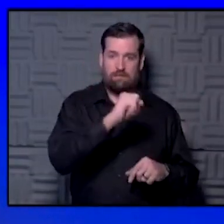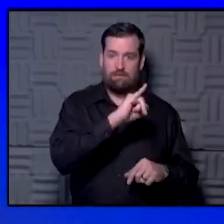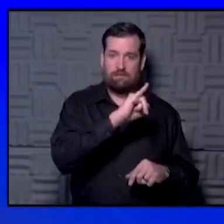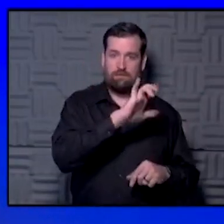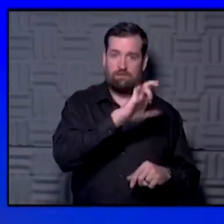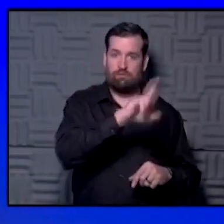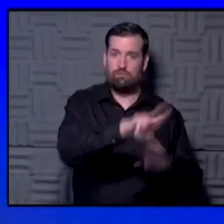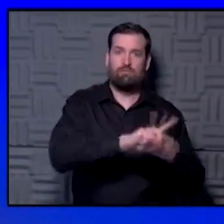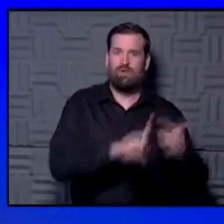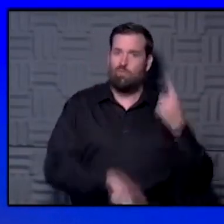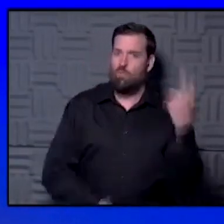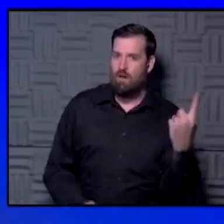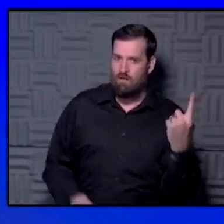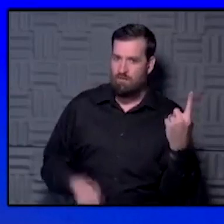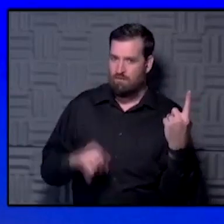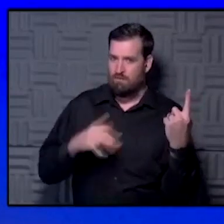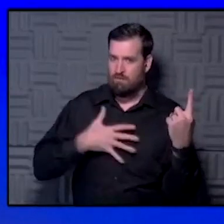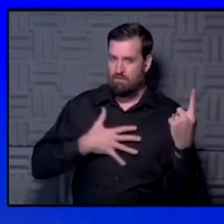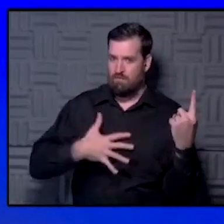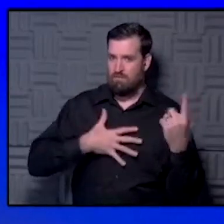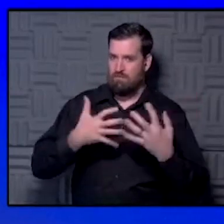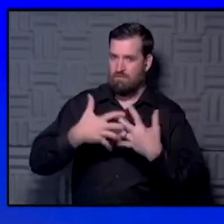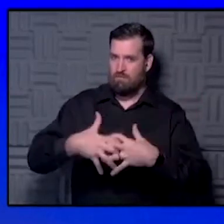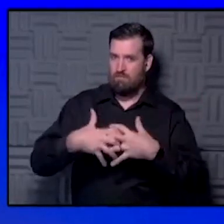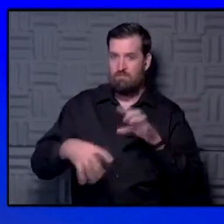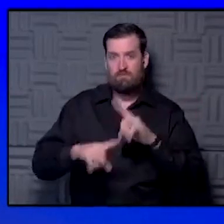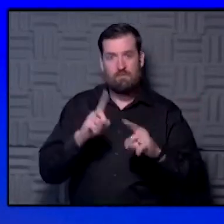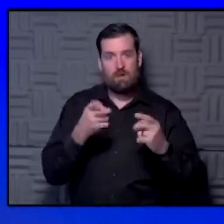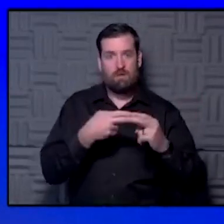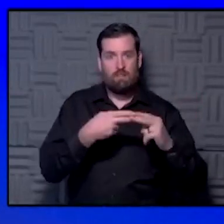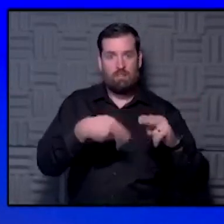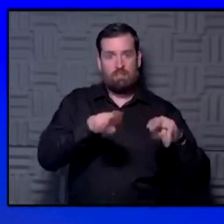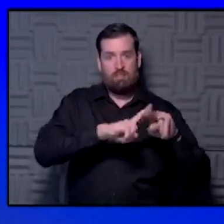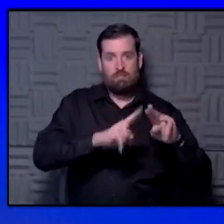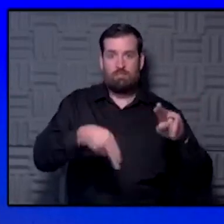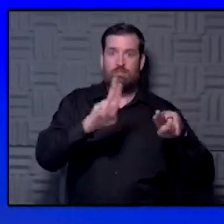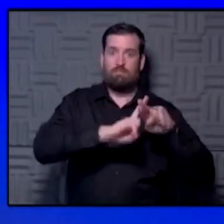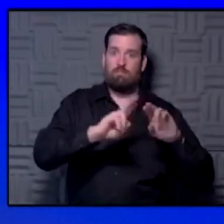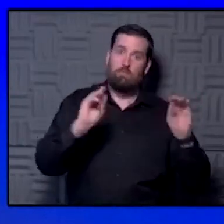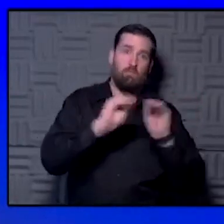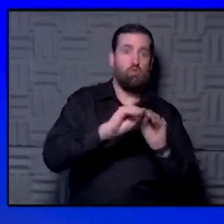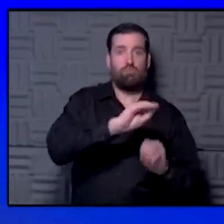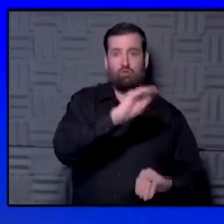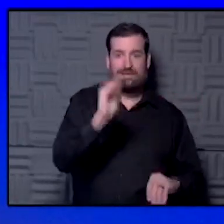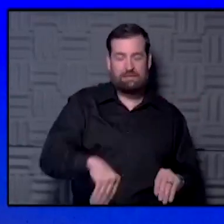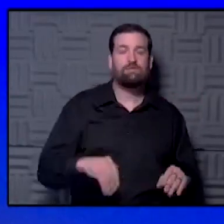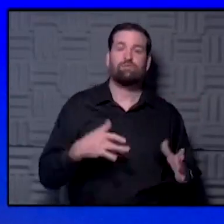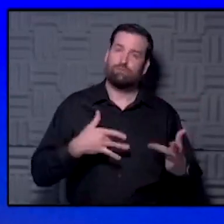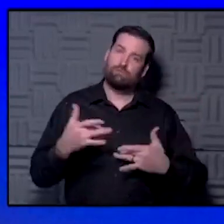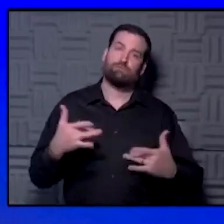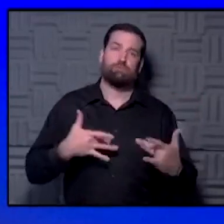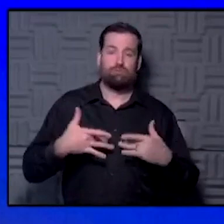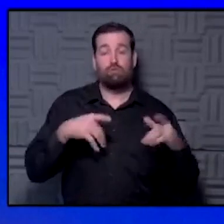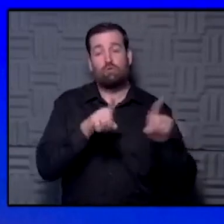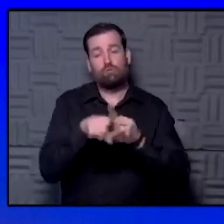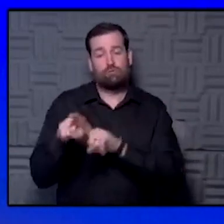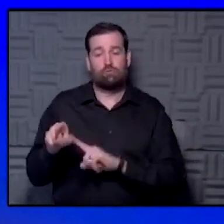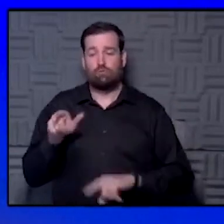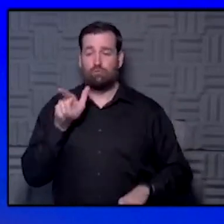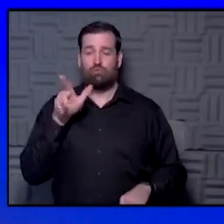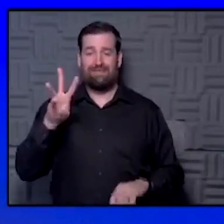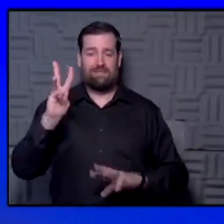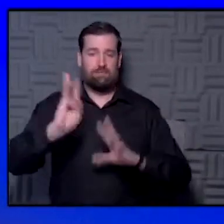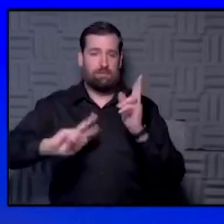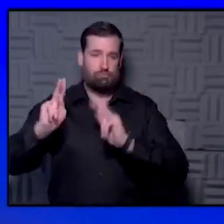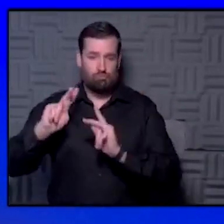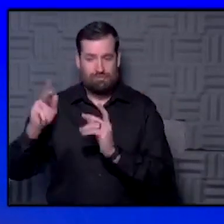only one of those was on the ventilator. So when you get up to having higher percentage on the ventilator, that's pretty concerning. We still also have 26 people